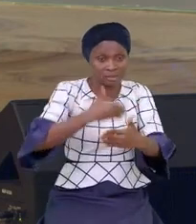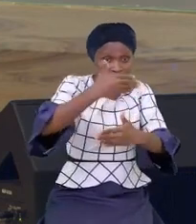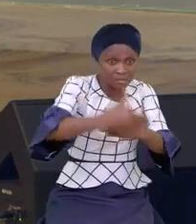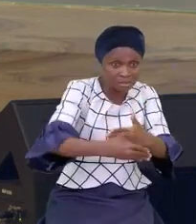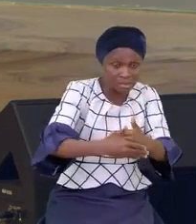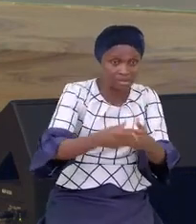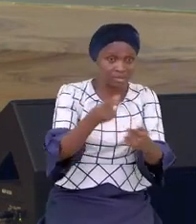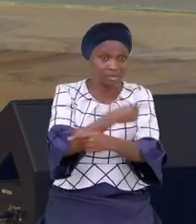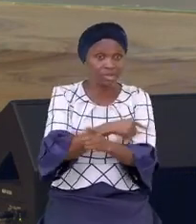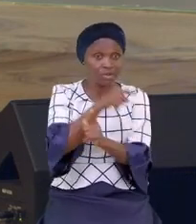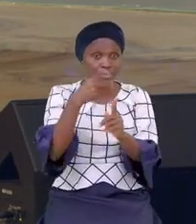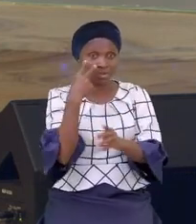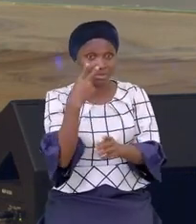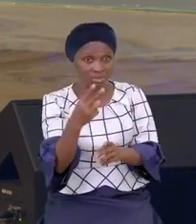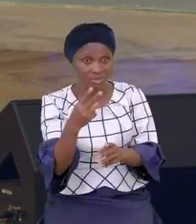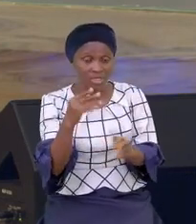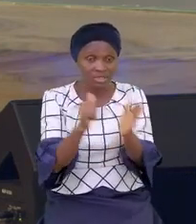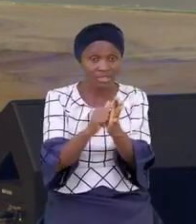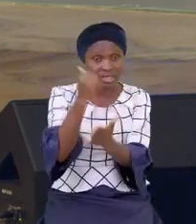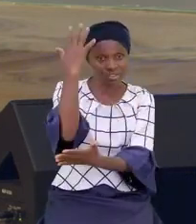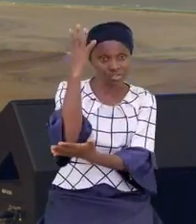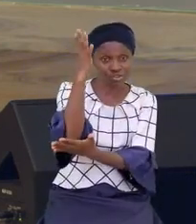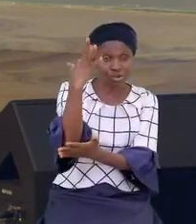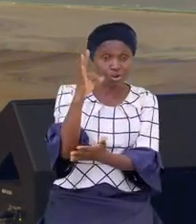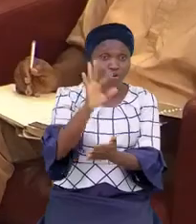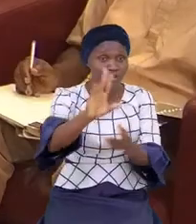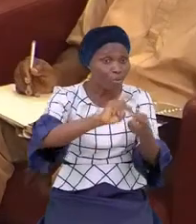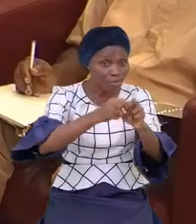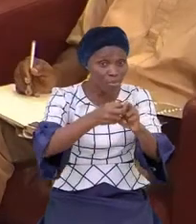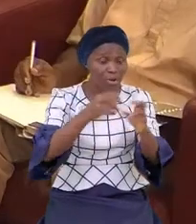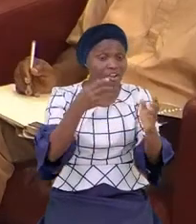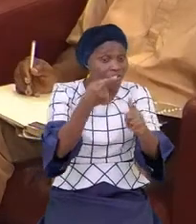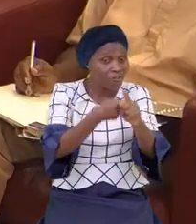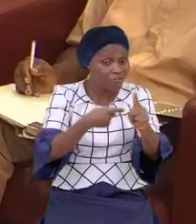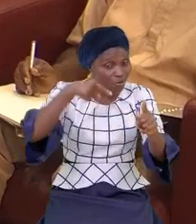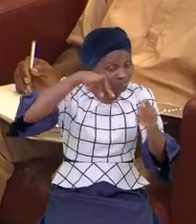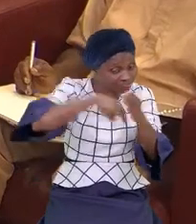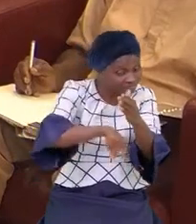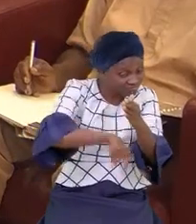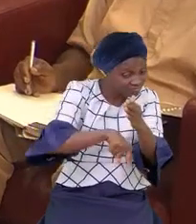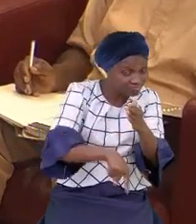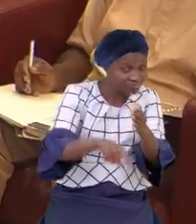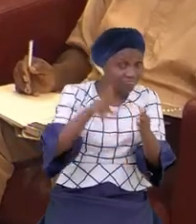tree of a problem, from the root it will have dried up.